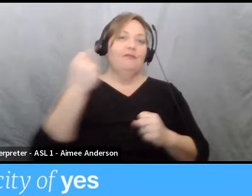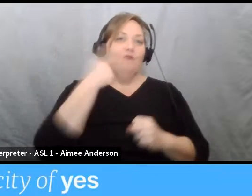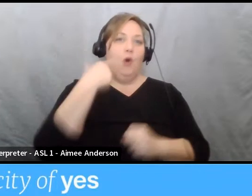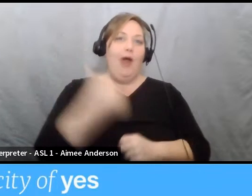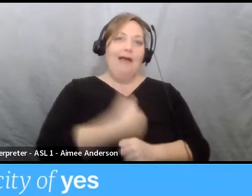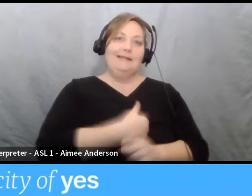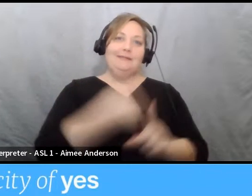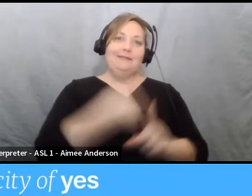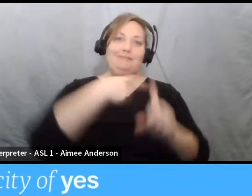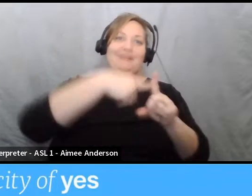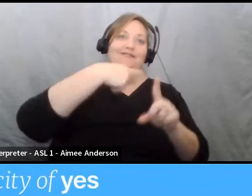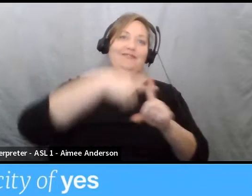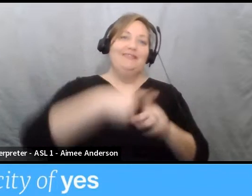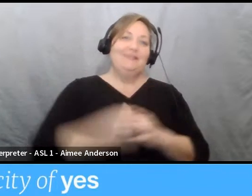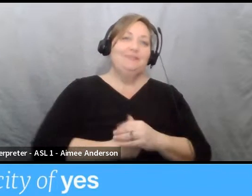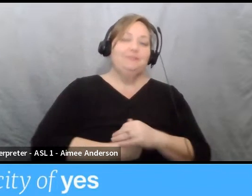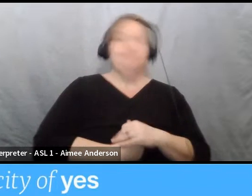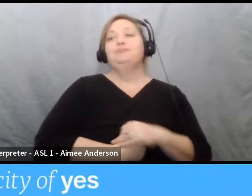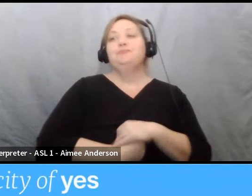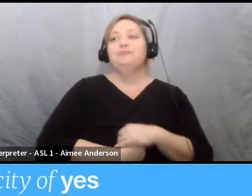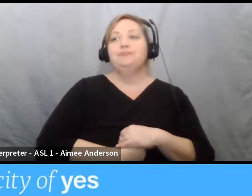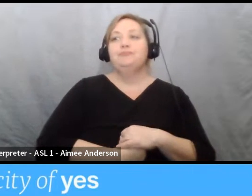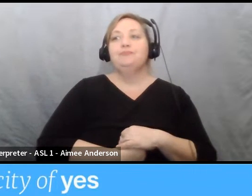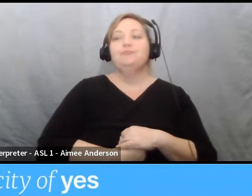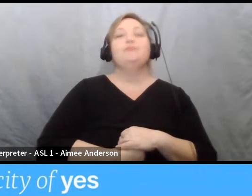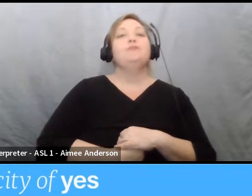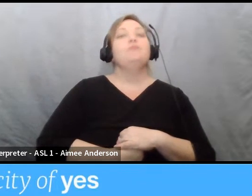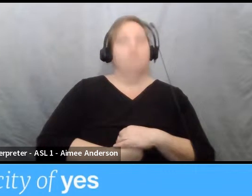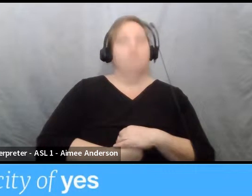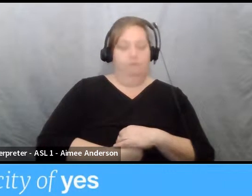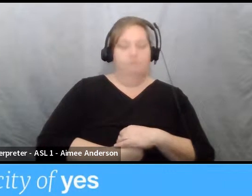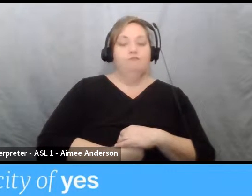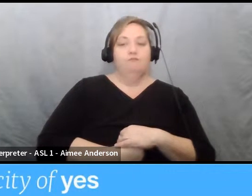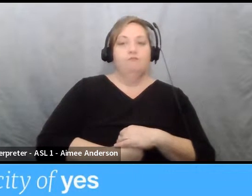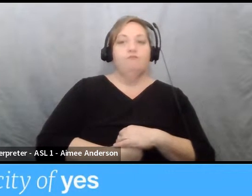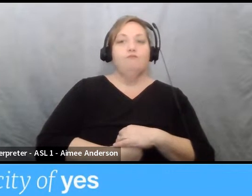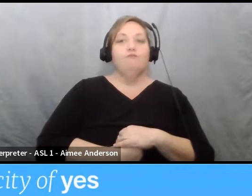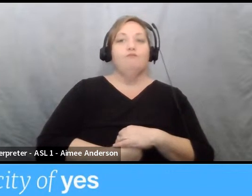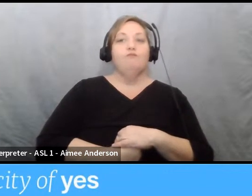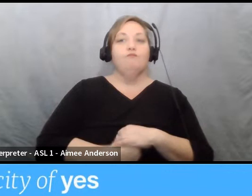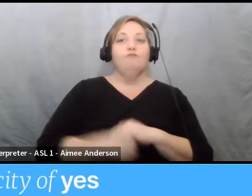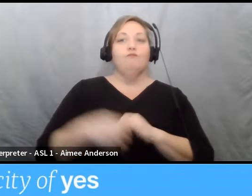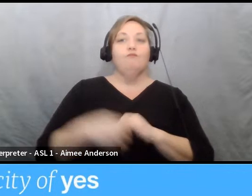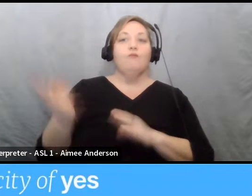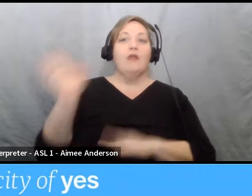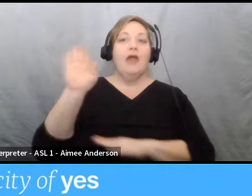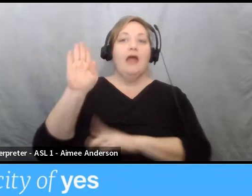Thank you. All right, let's go back to the hands. Pedro Rodriguez.